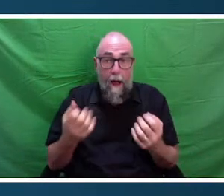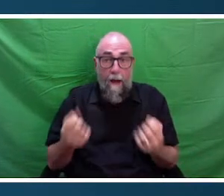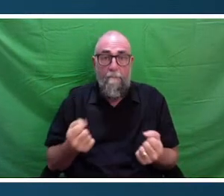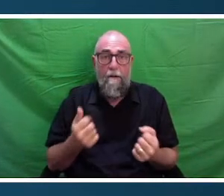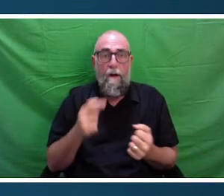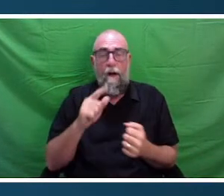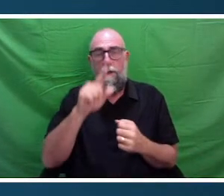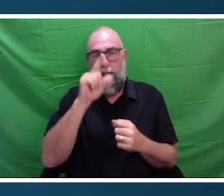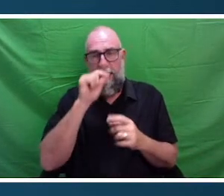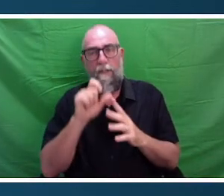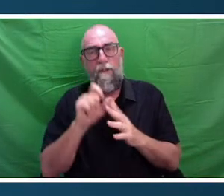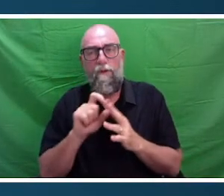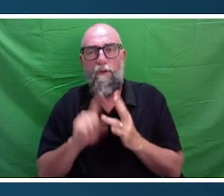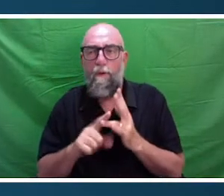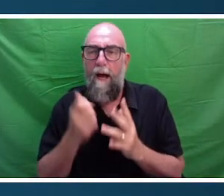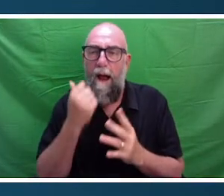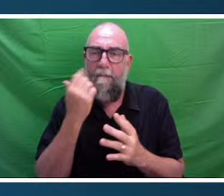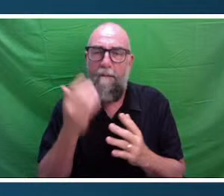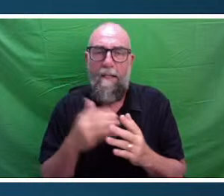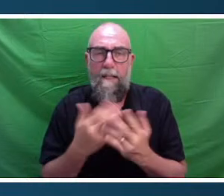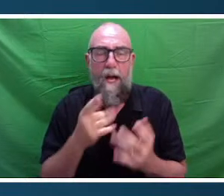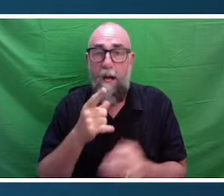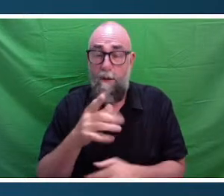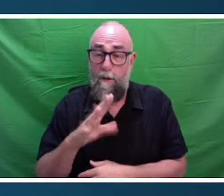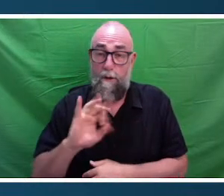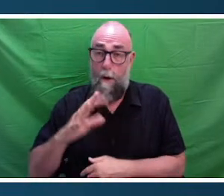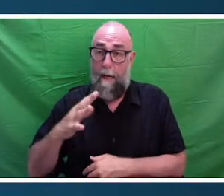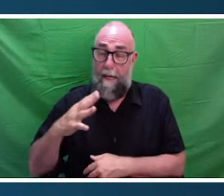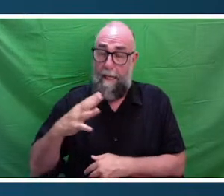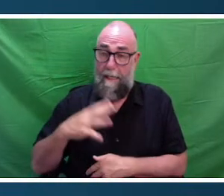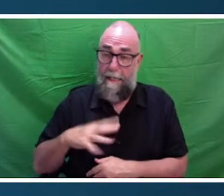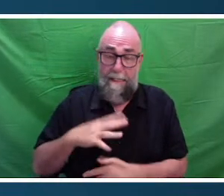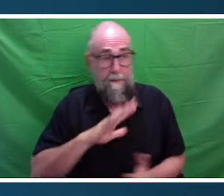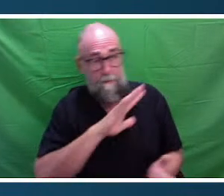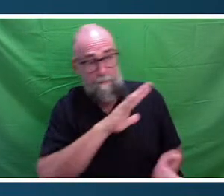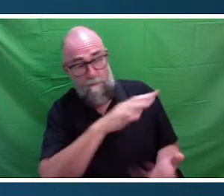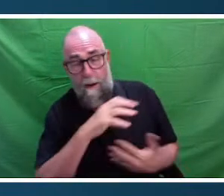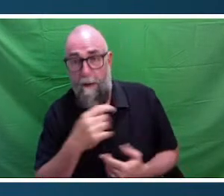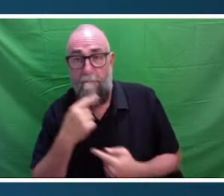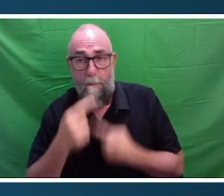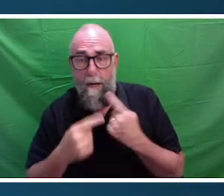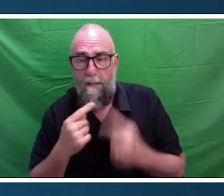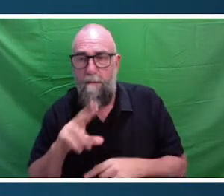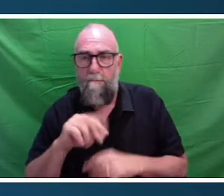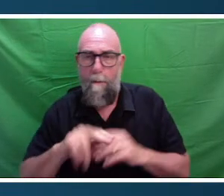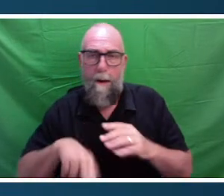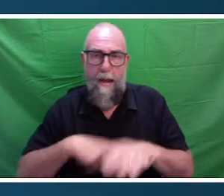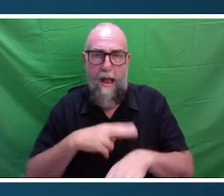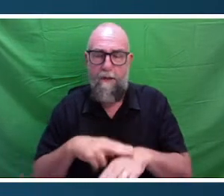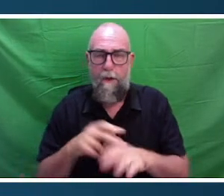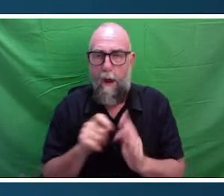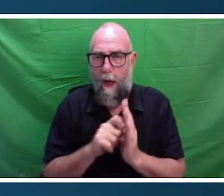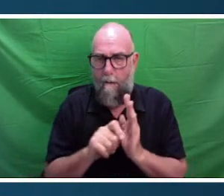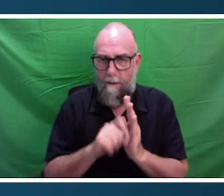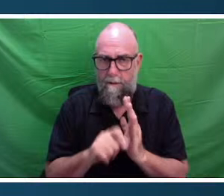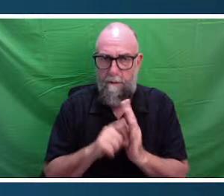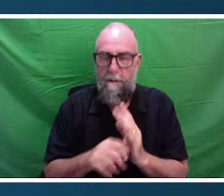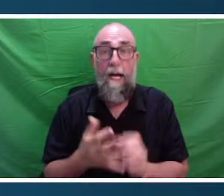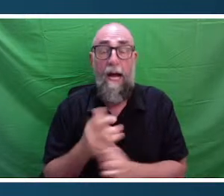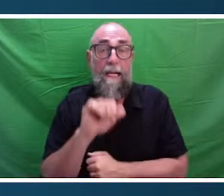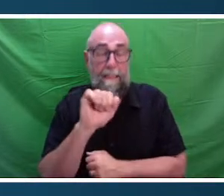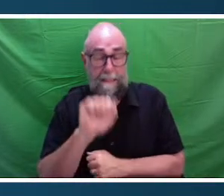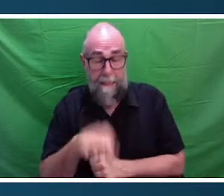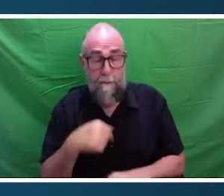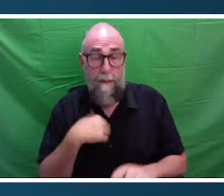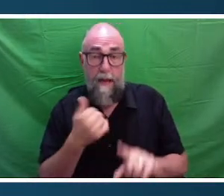set without having to go and get a labour force survey from the National Stats Office or from wherever else. Importantly, it does provide a systematic update to our knowledge of the